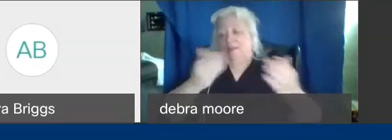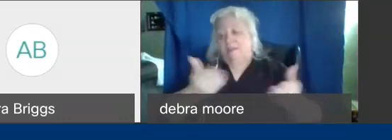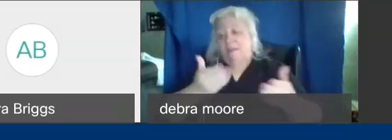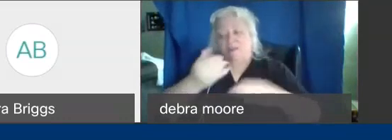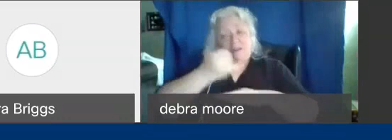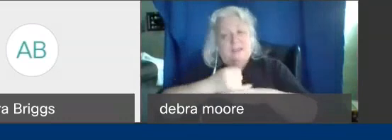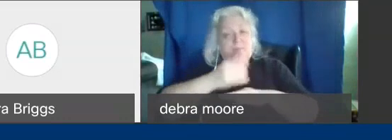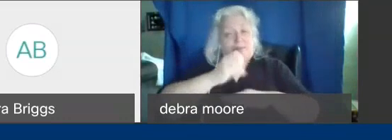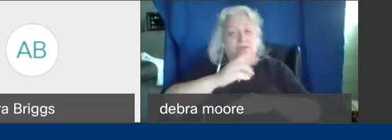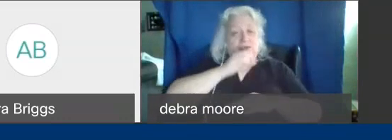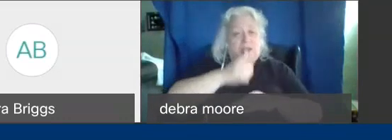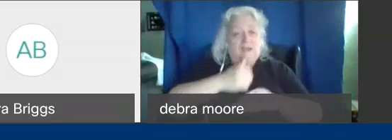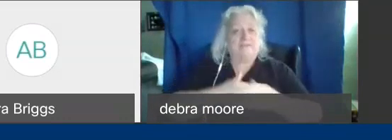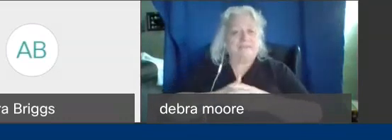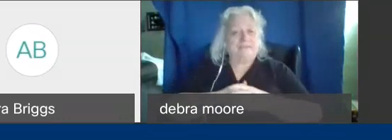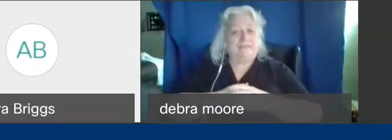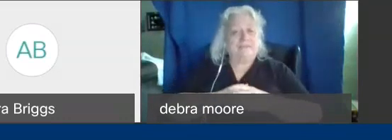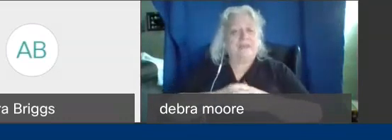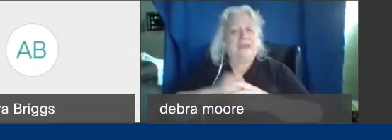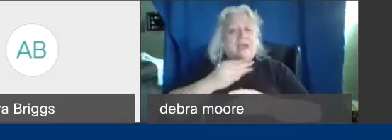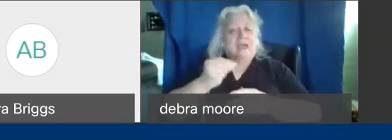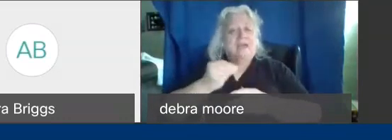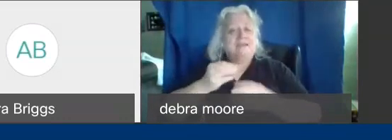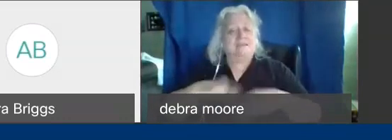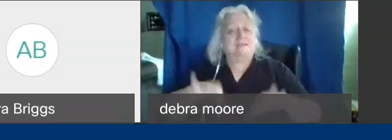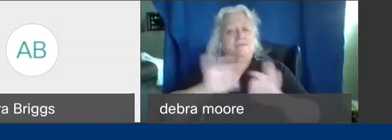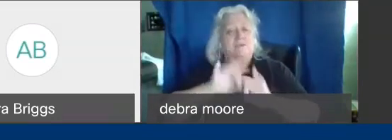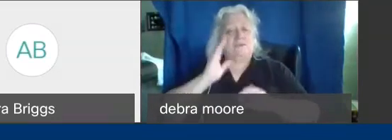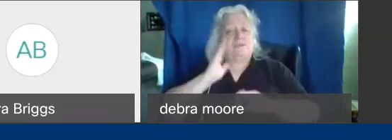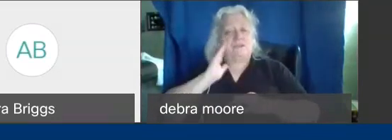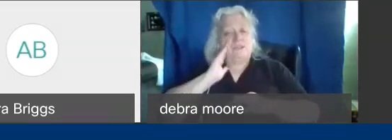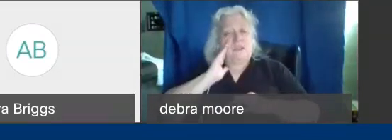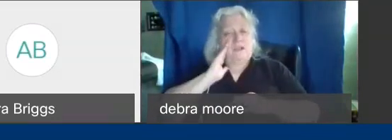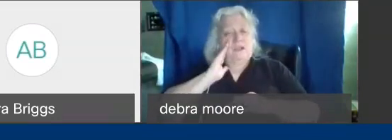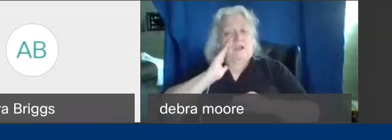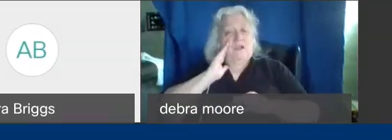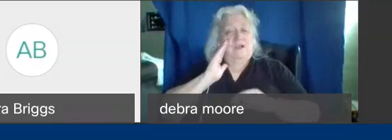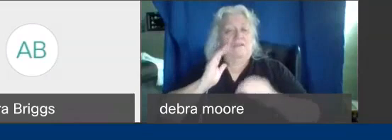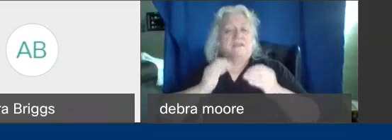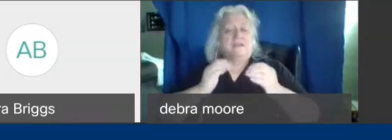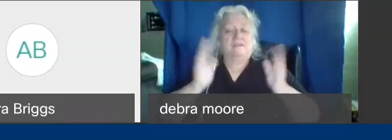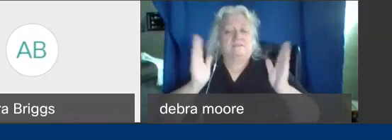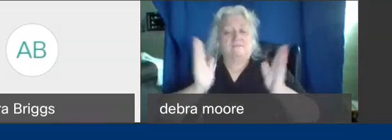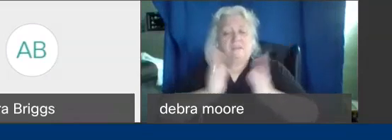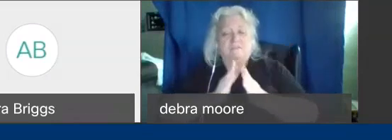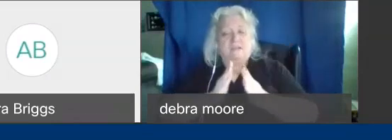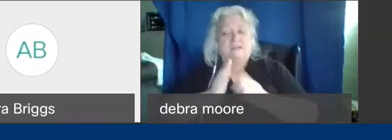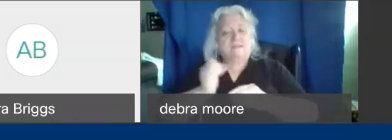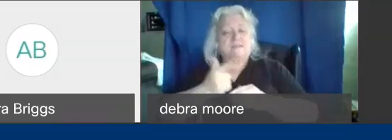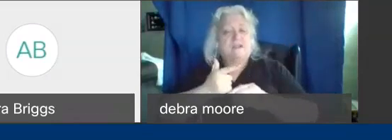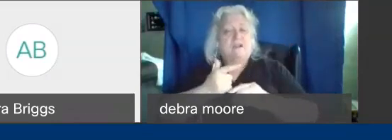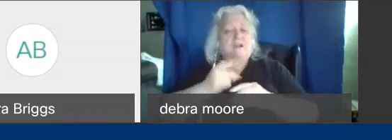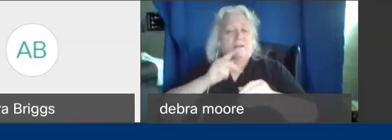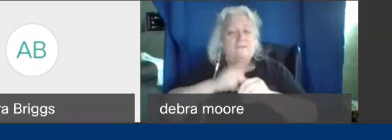just note that as well. And it is important to consider all potential risks and work to minimize them for all participating in